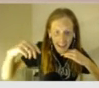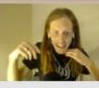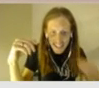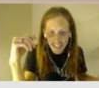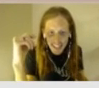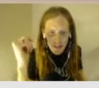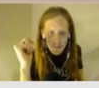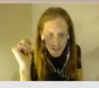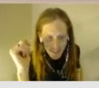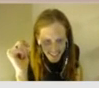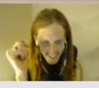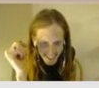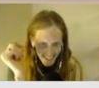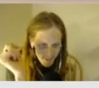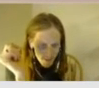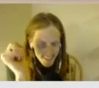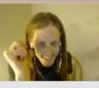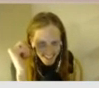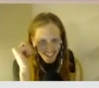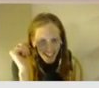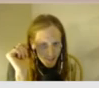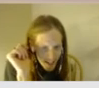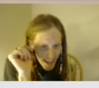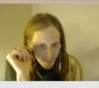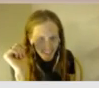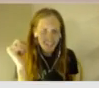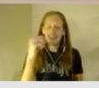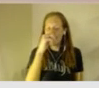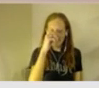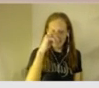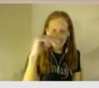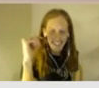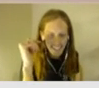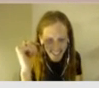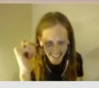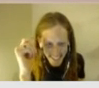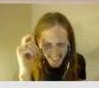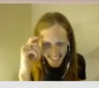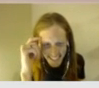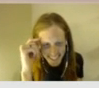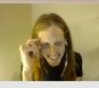right? That would be amazing. That would be the most legit laundromat ever. It would be super cool.